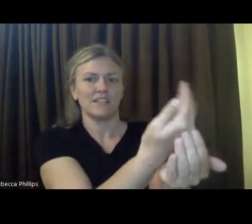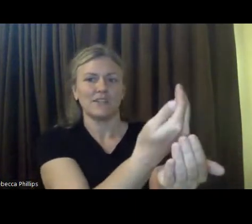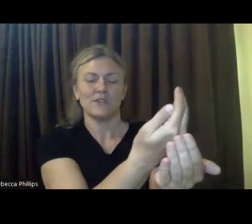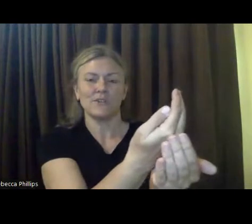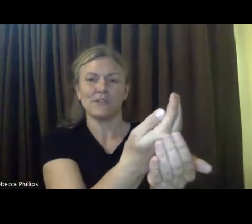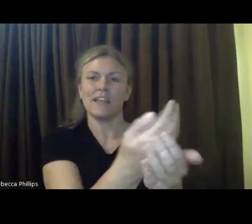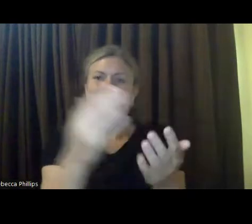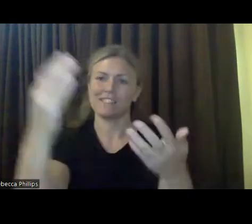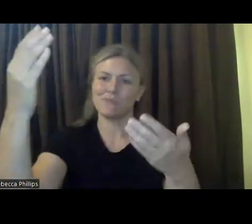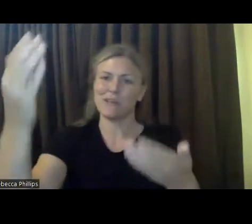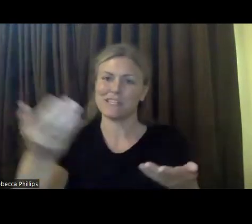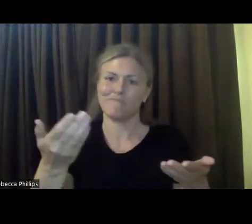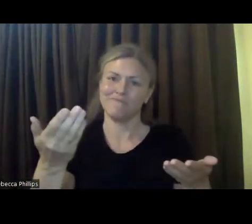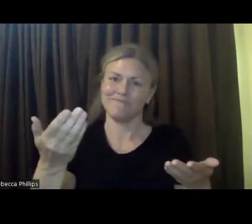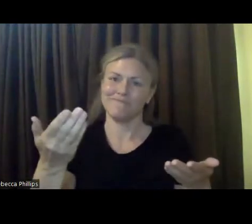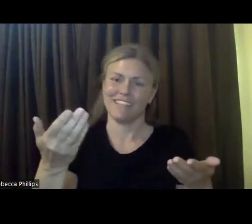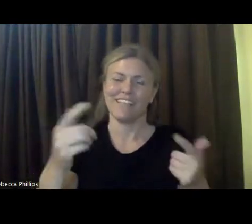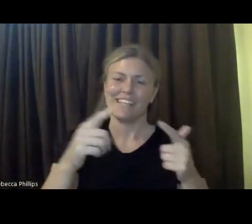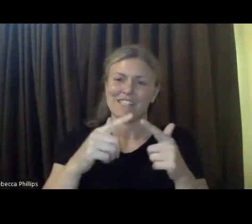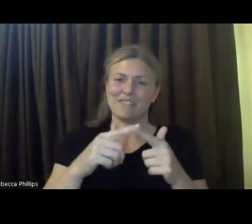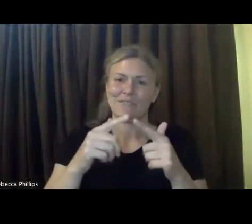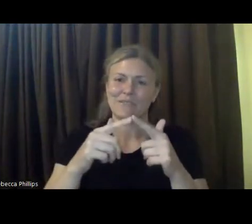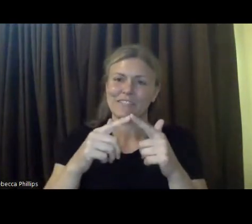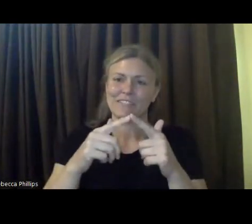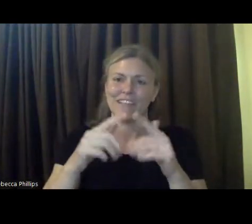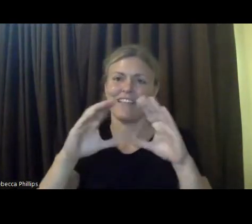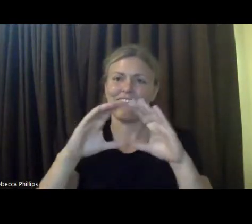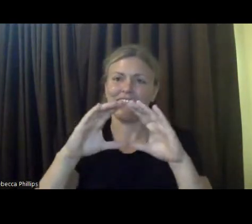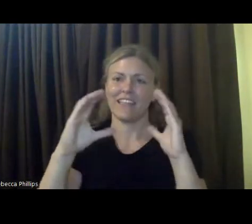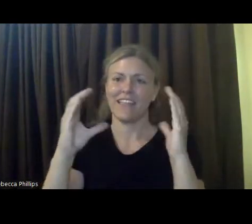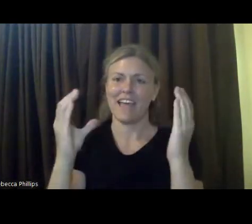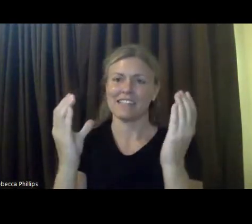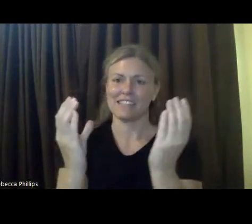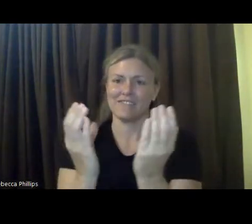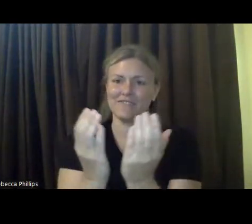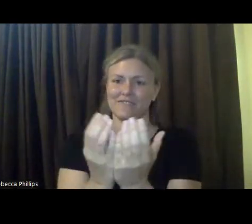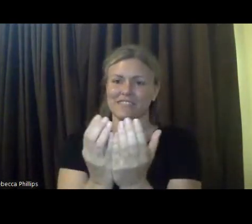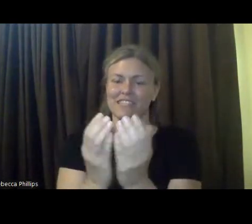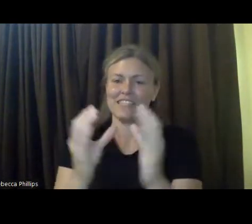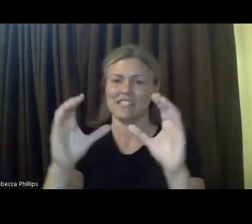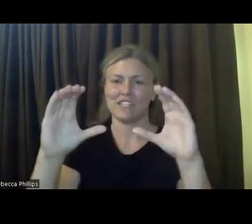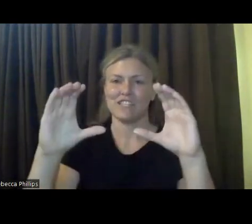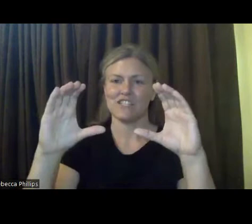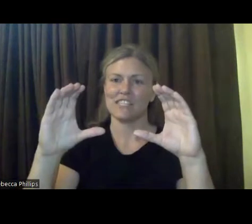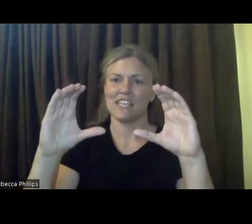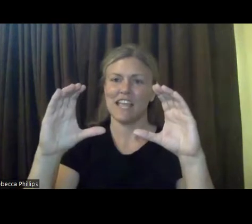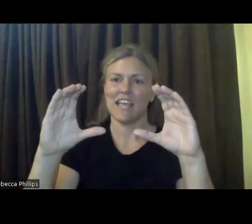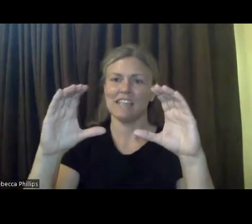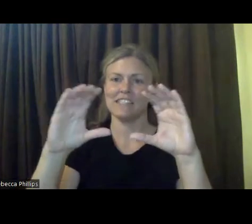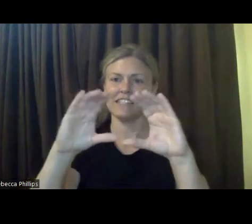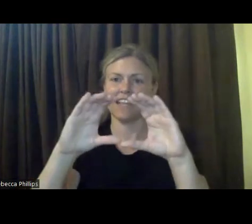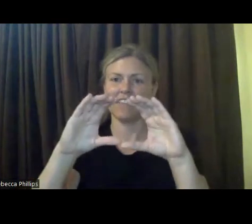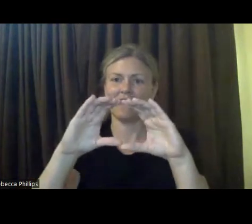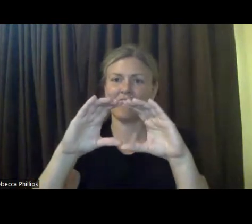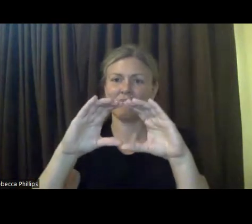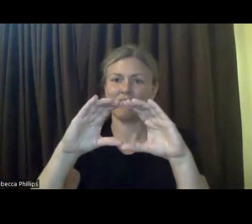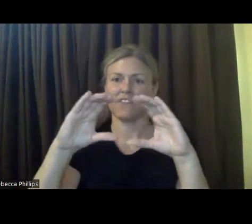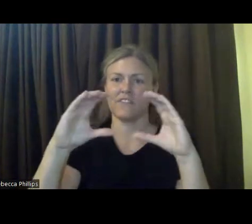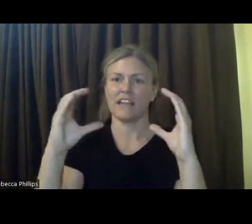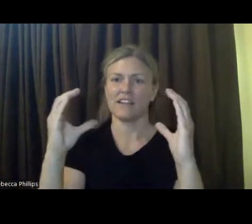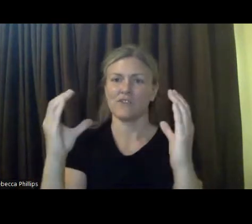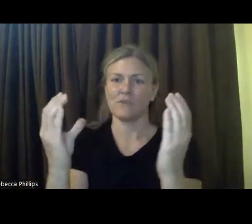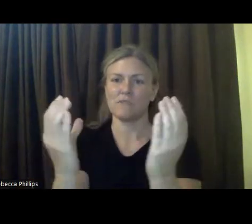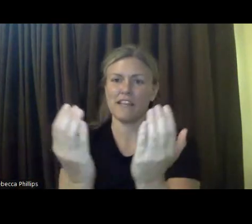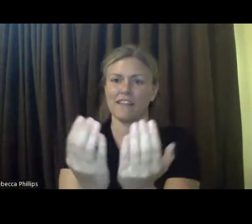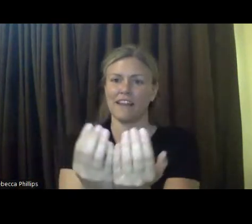hands. New, just welcome to the class. So these are your C hands, and then they come together